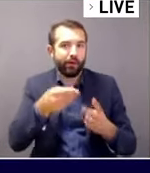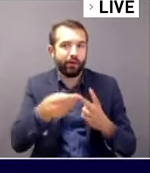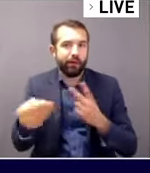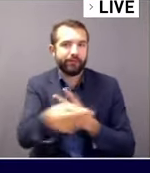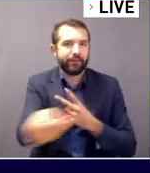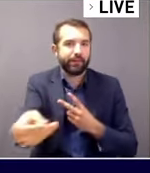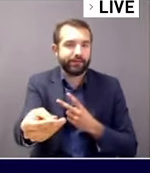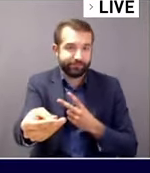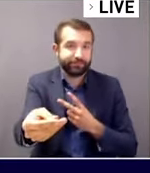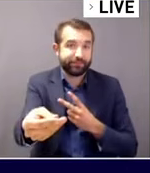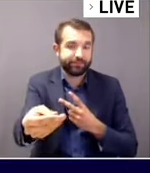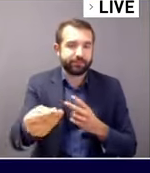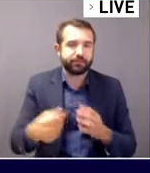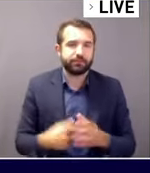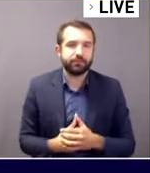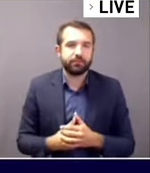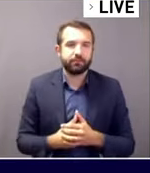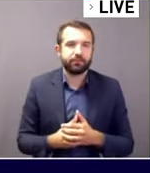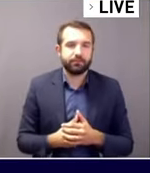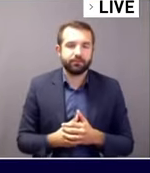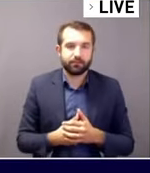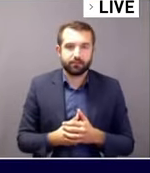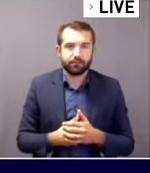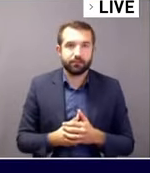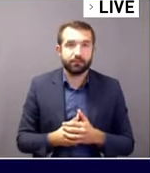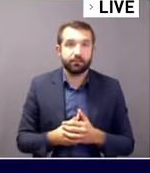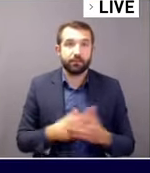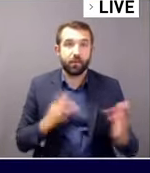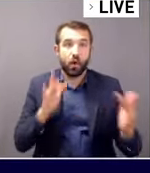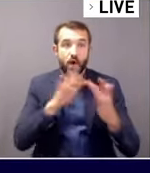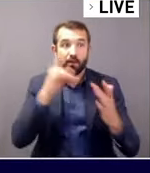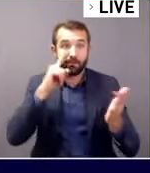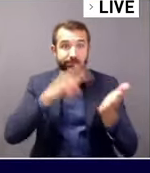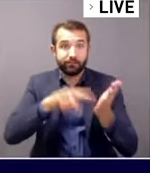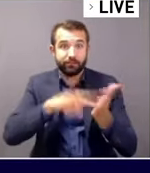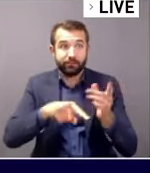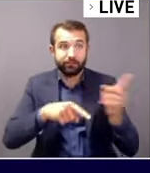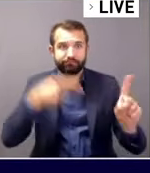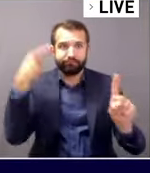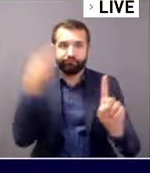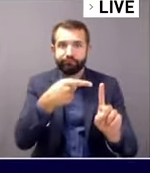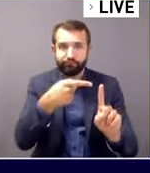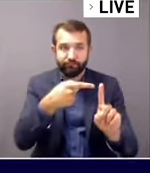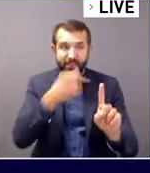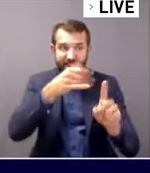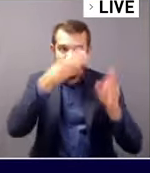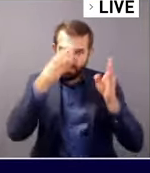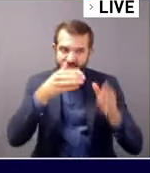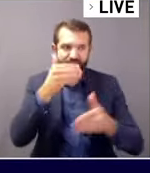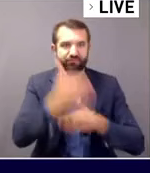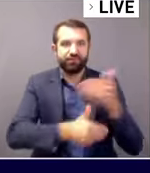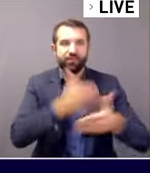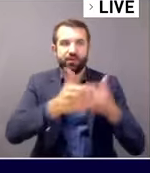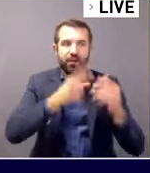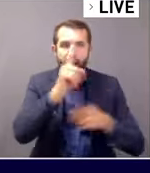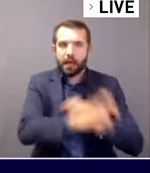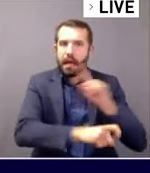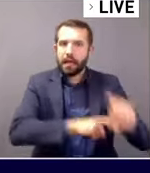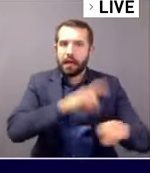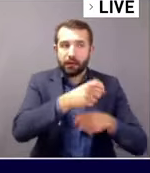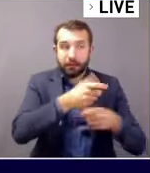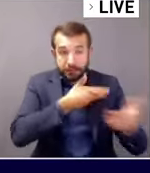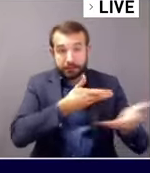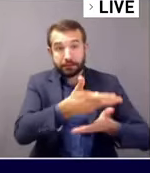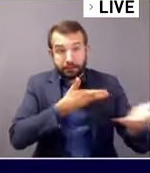have given it to? Contact tracing is what allows us to answer those questions.